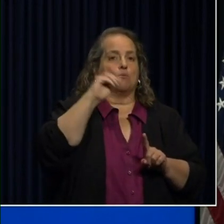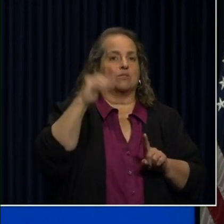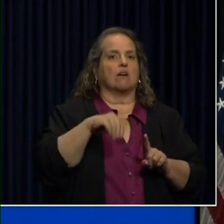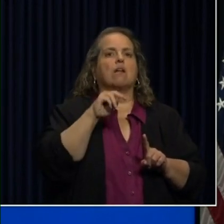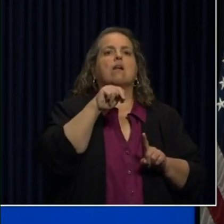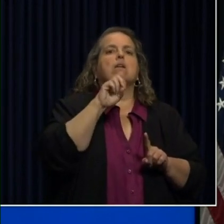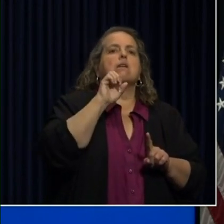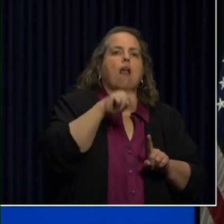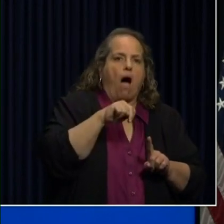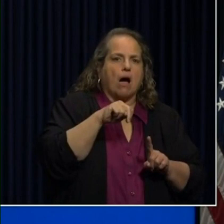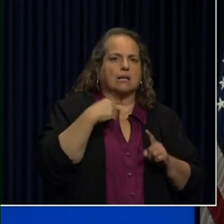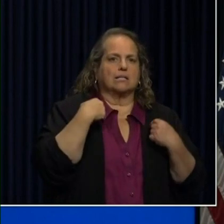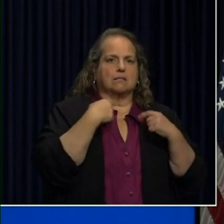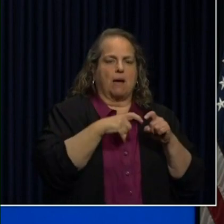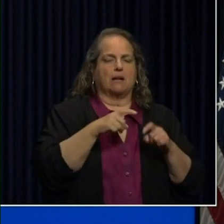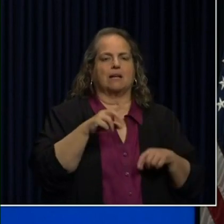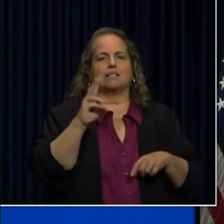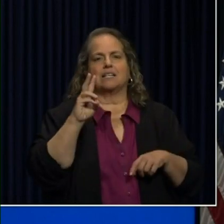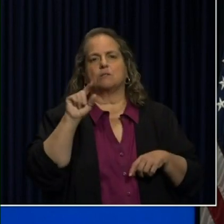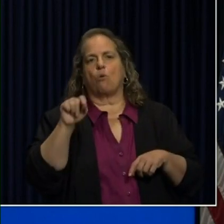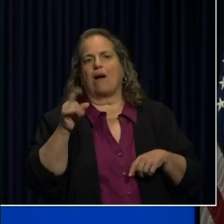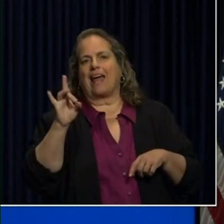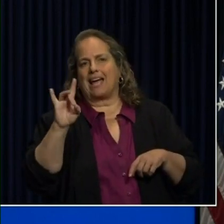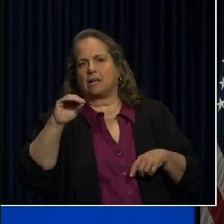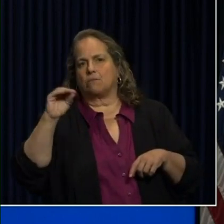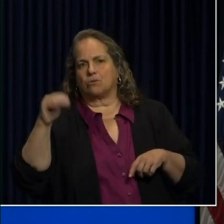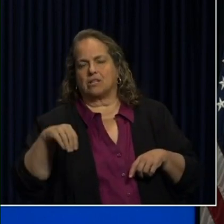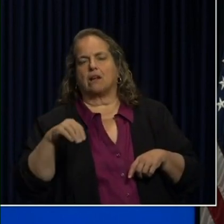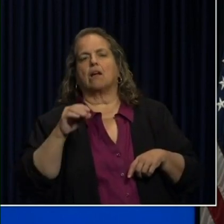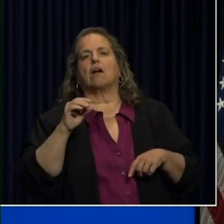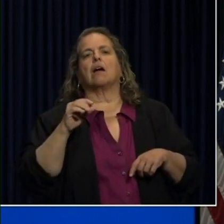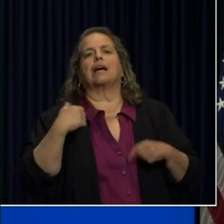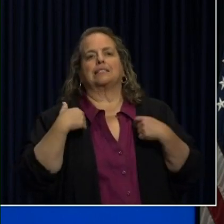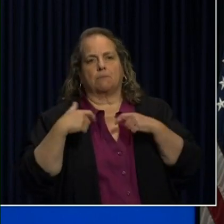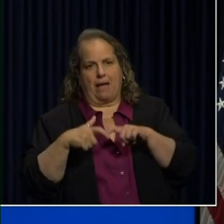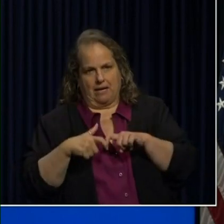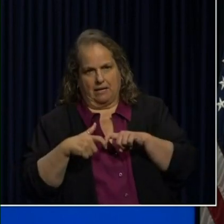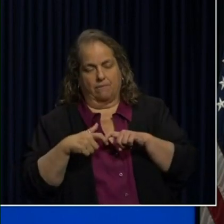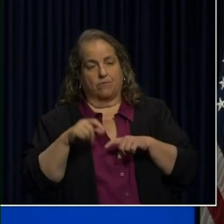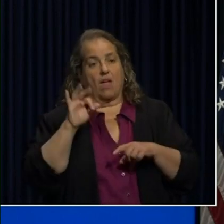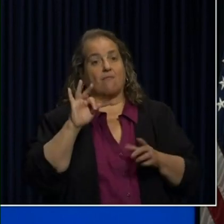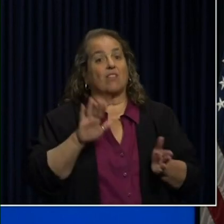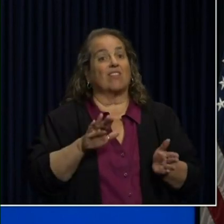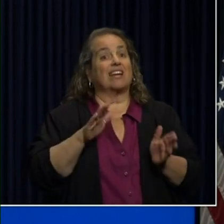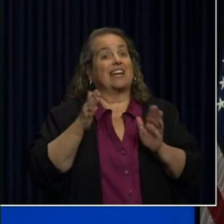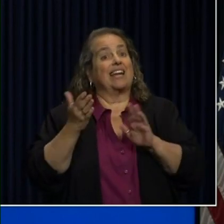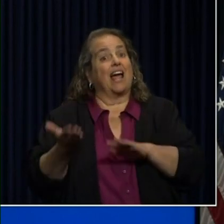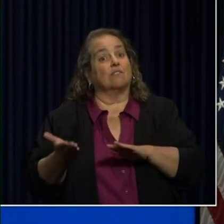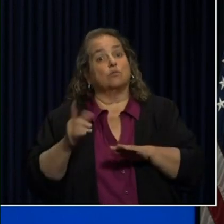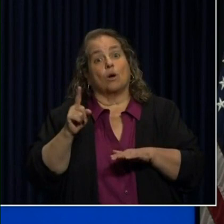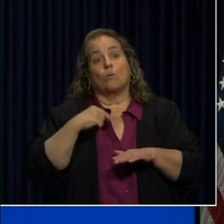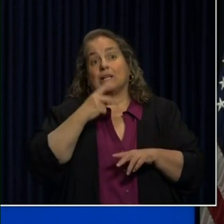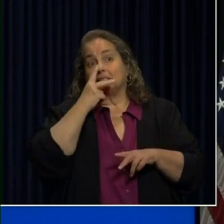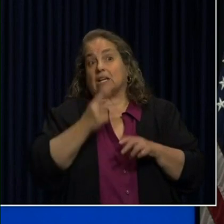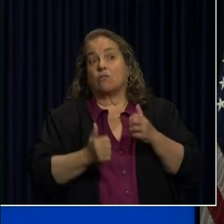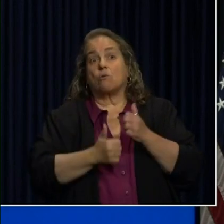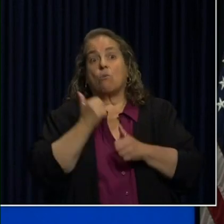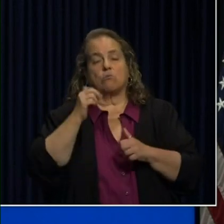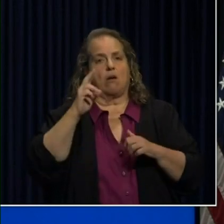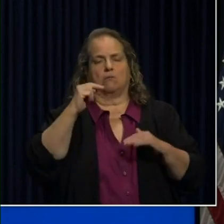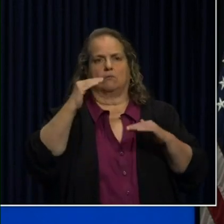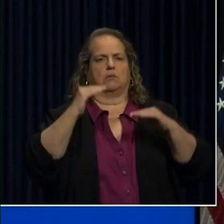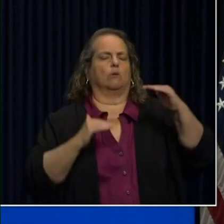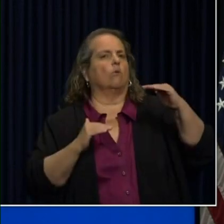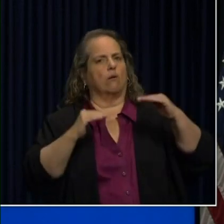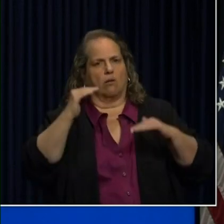and 6.89% Hispanic. Of the deaths where we see the greatest disparity, we